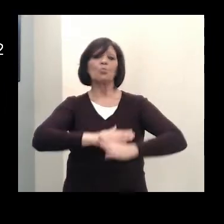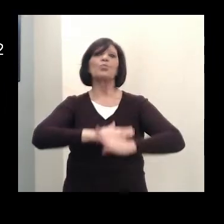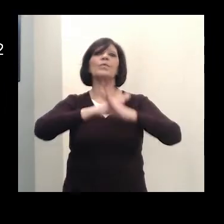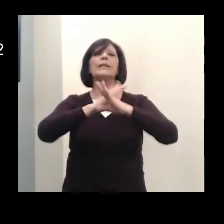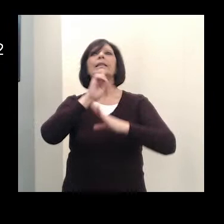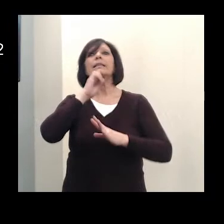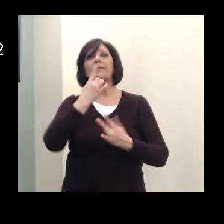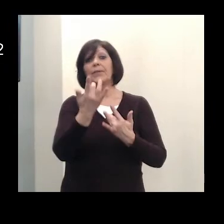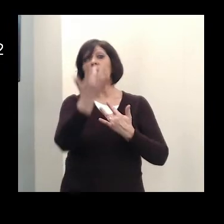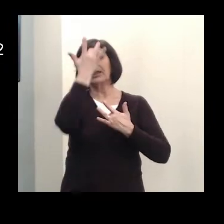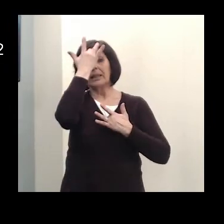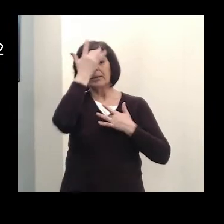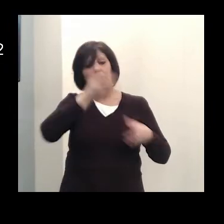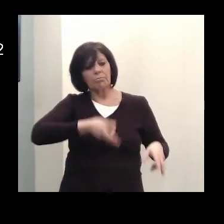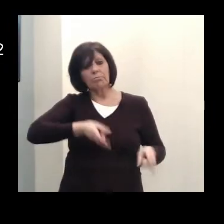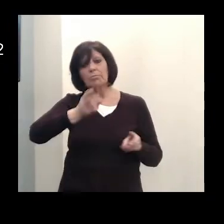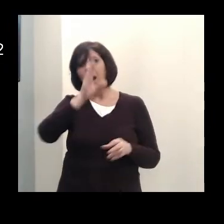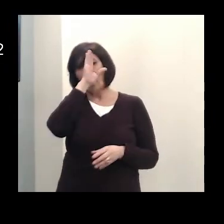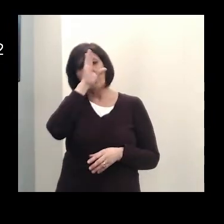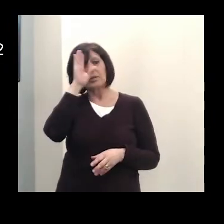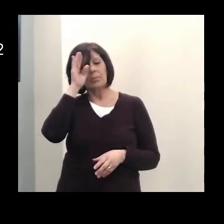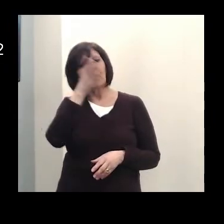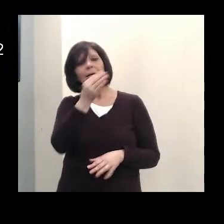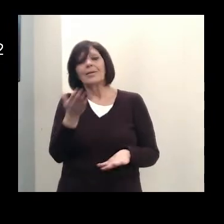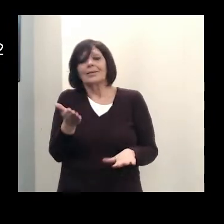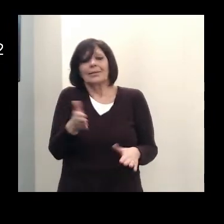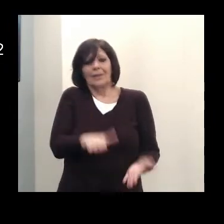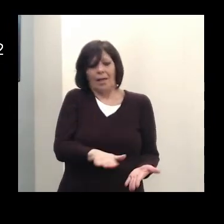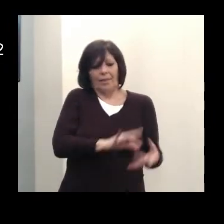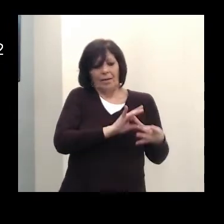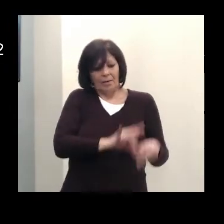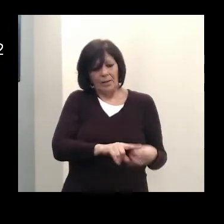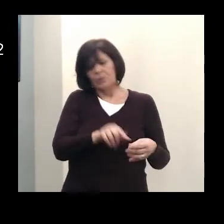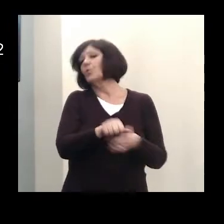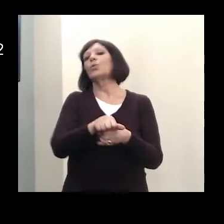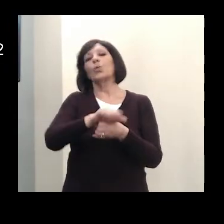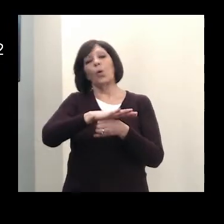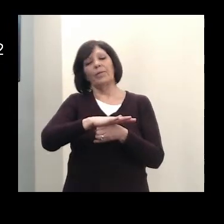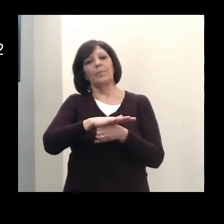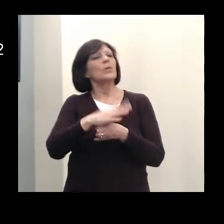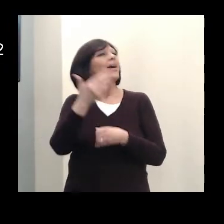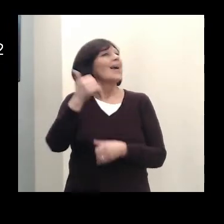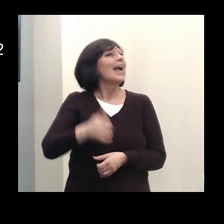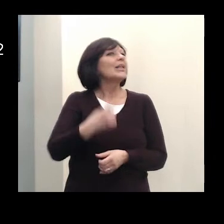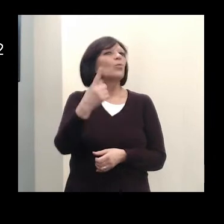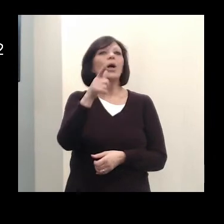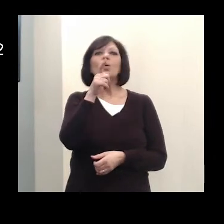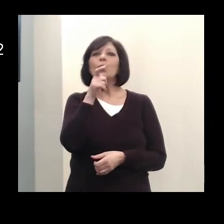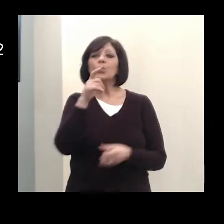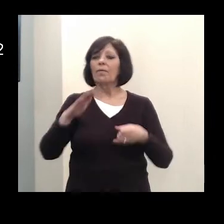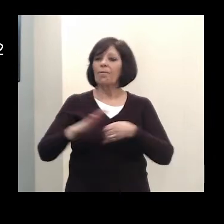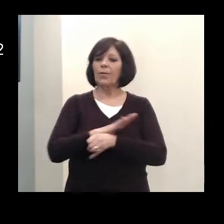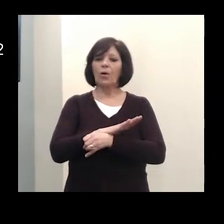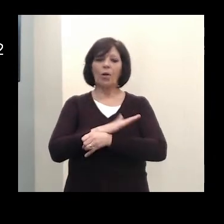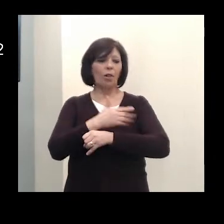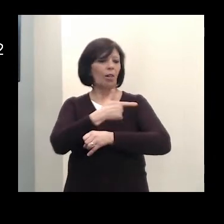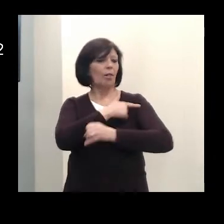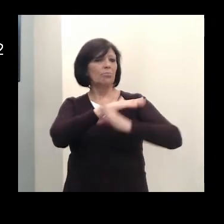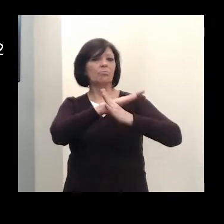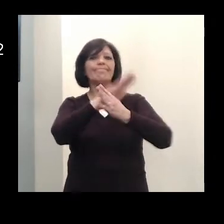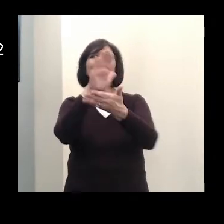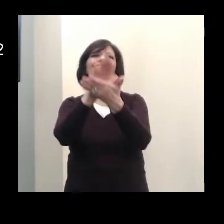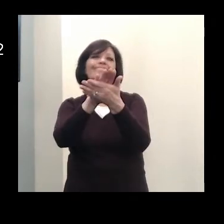illness, hospitalizations, and death due to COVID-19. So anybody who's been fully vaccinated, I applaud you, but